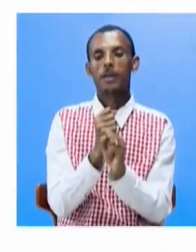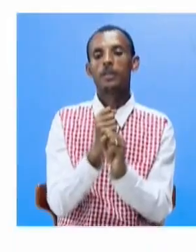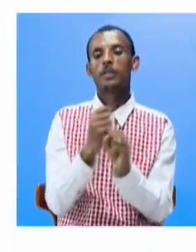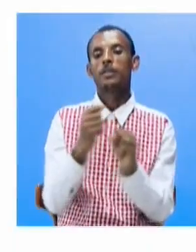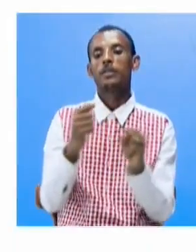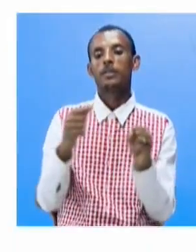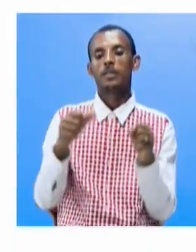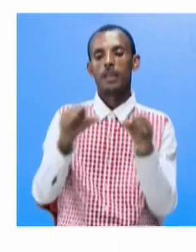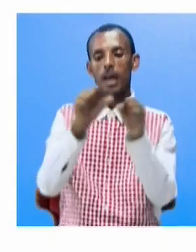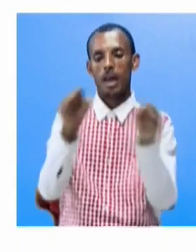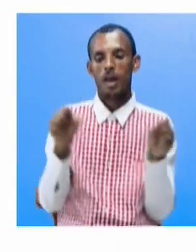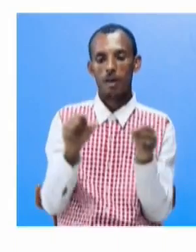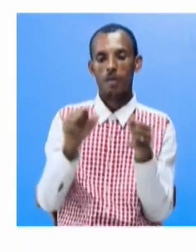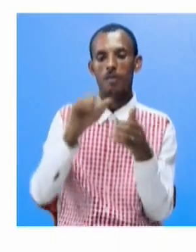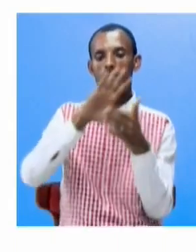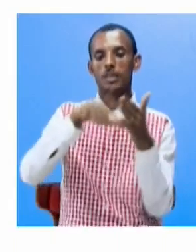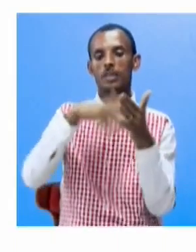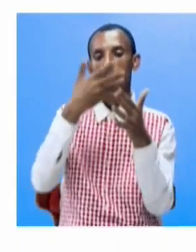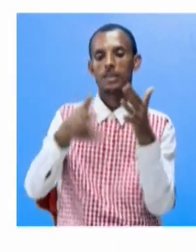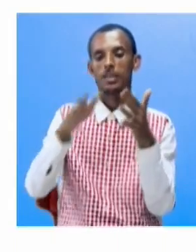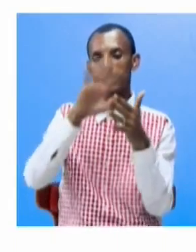This one.